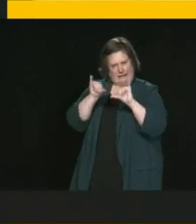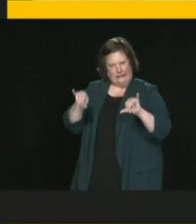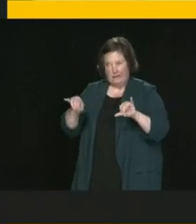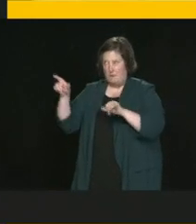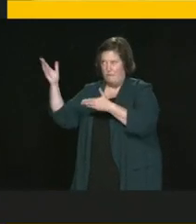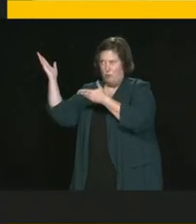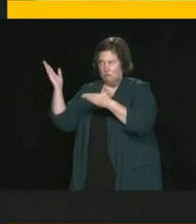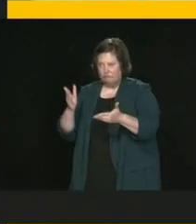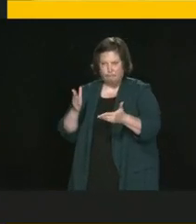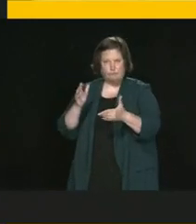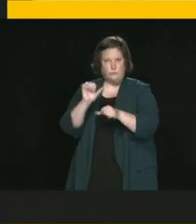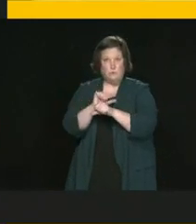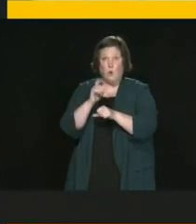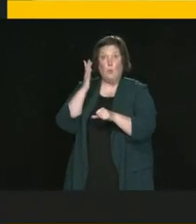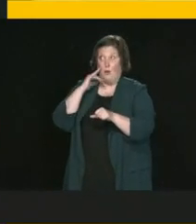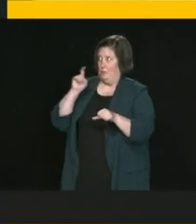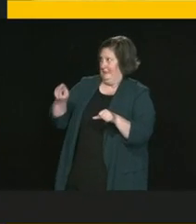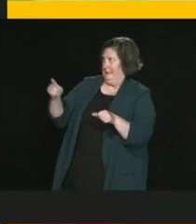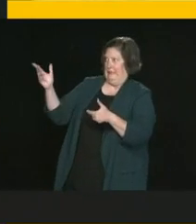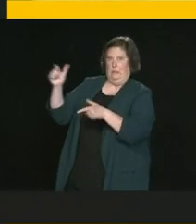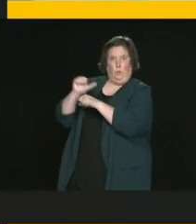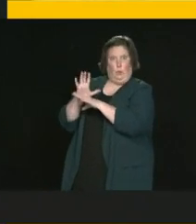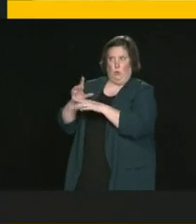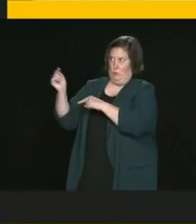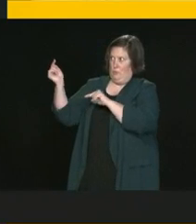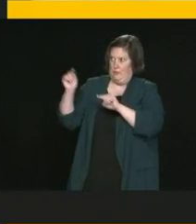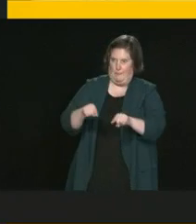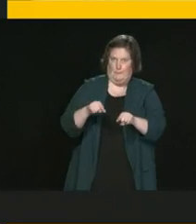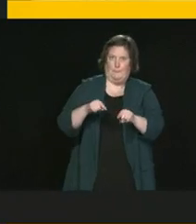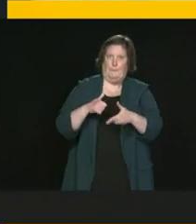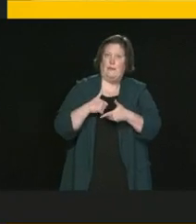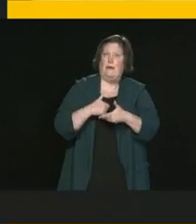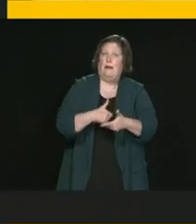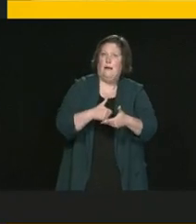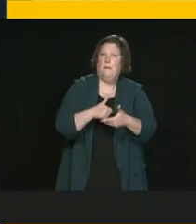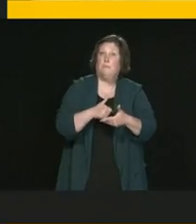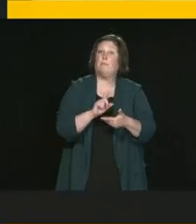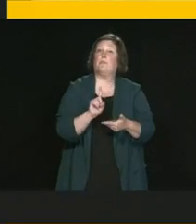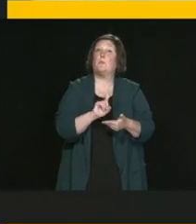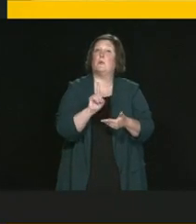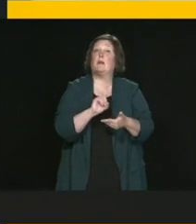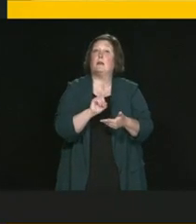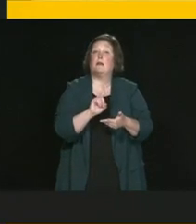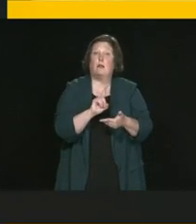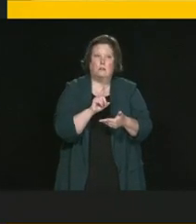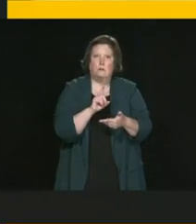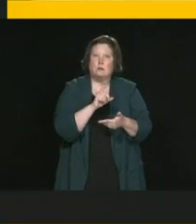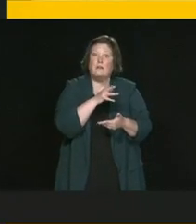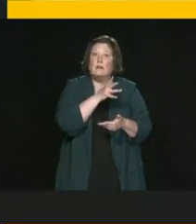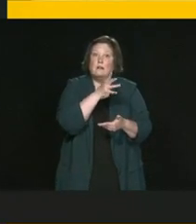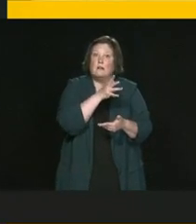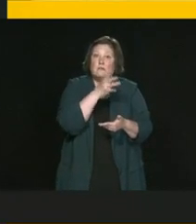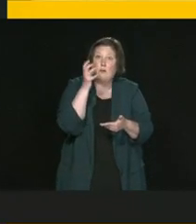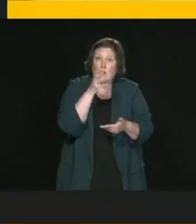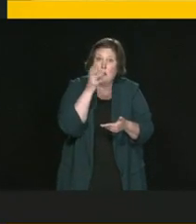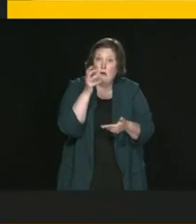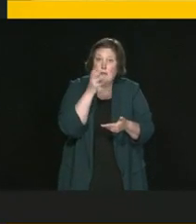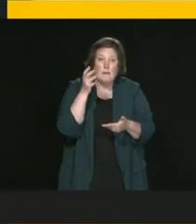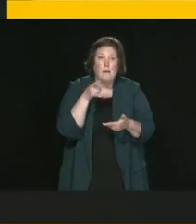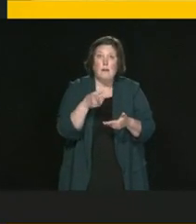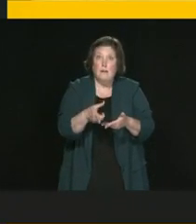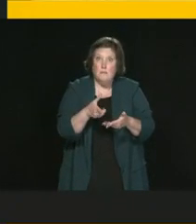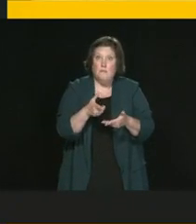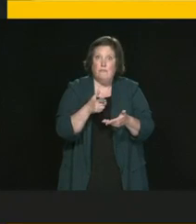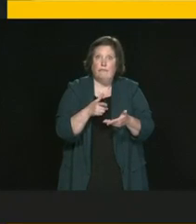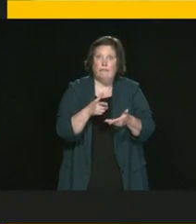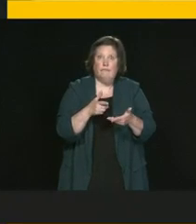rely on temporary foreign workers in order to ensure that our agricultural industry